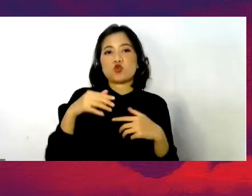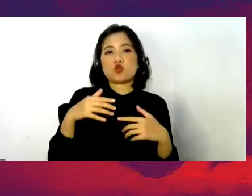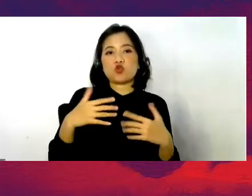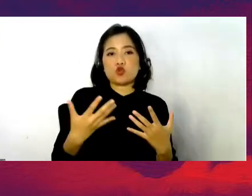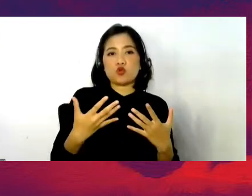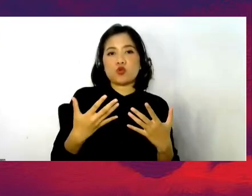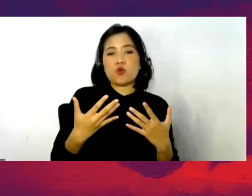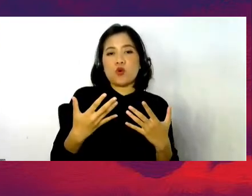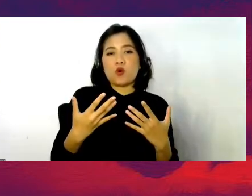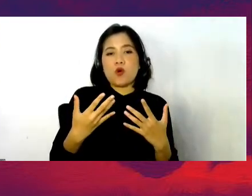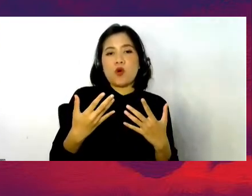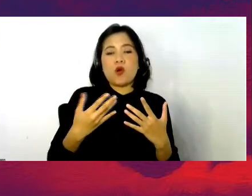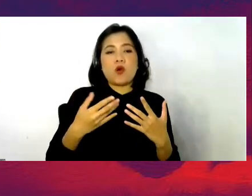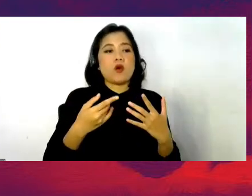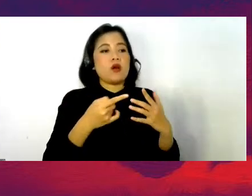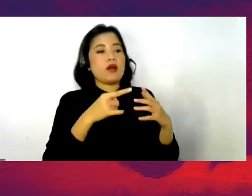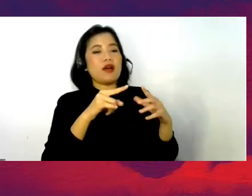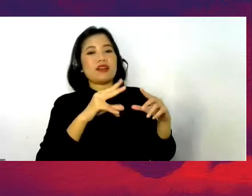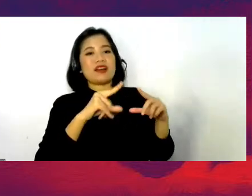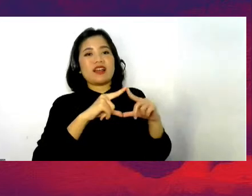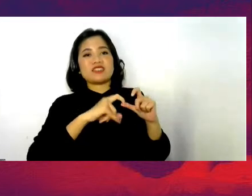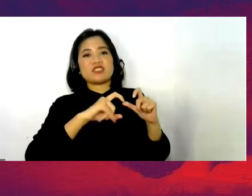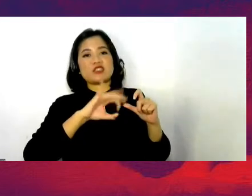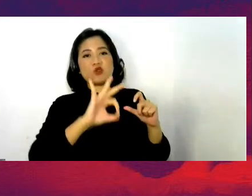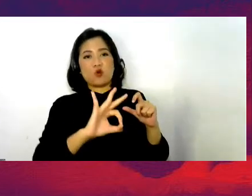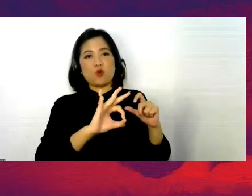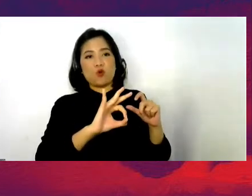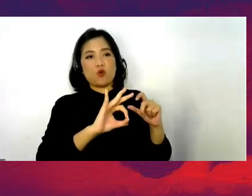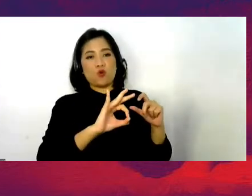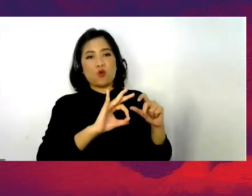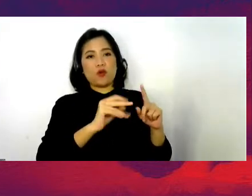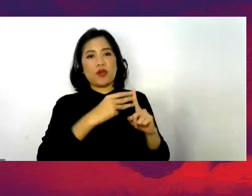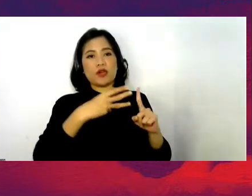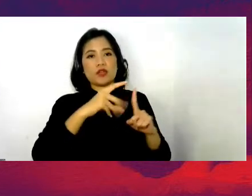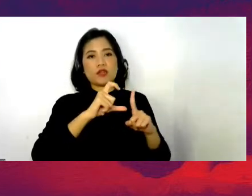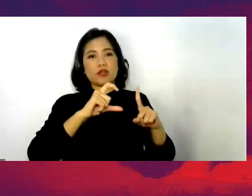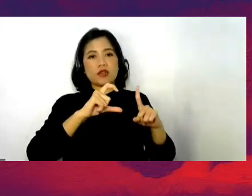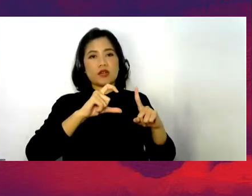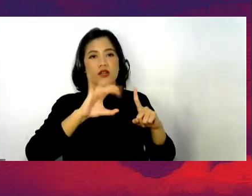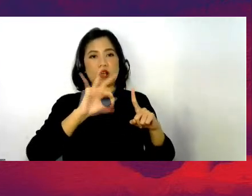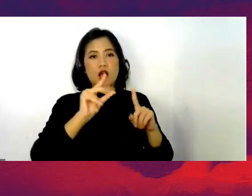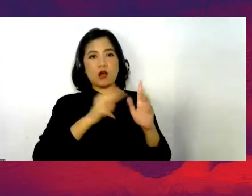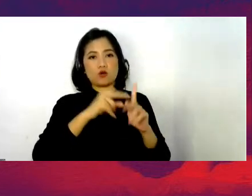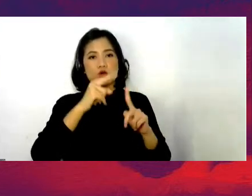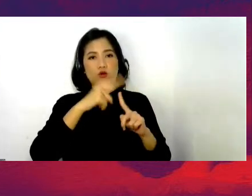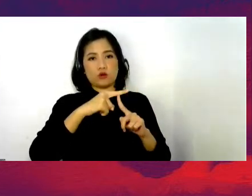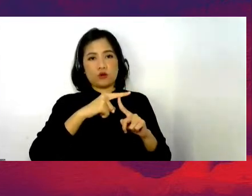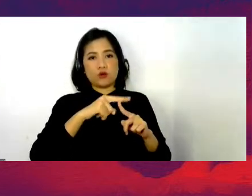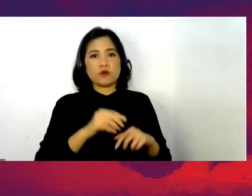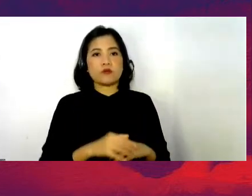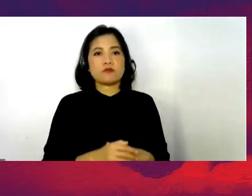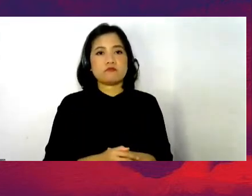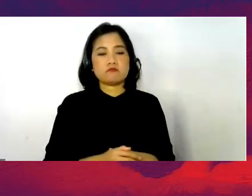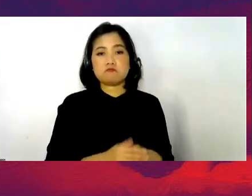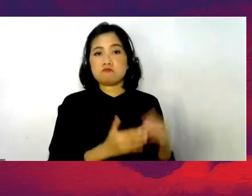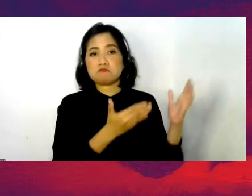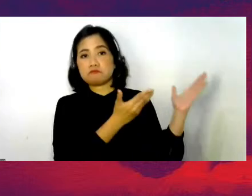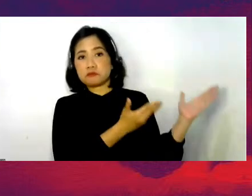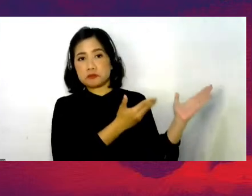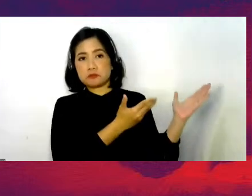depth, but we need to have data that are cardinal, where it makes sense to look at how low or high things are.